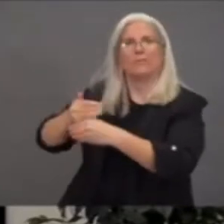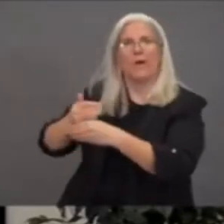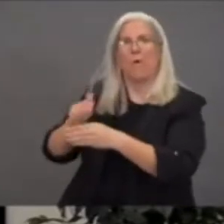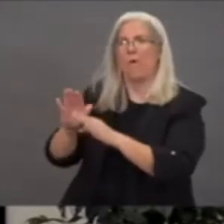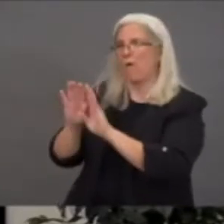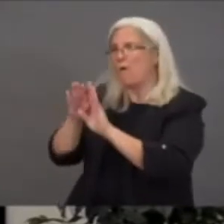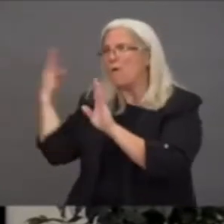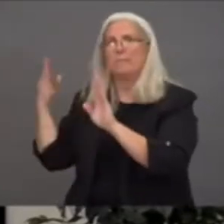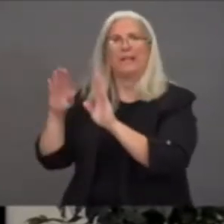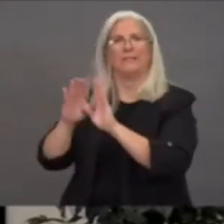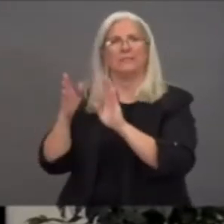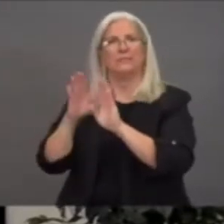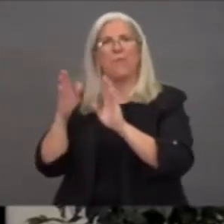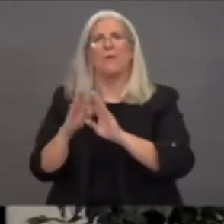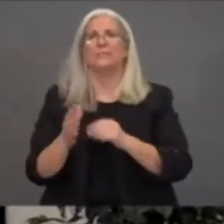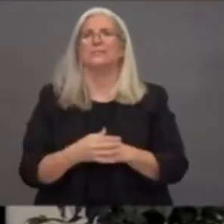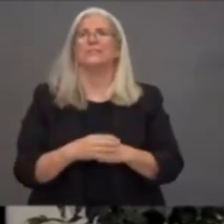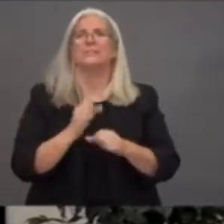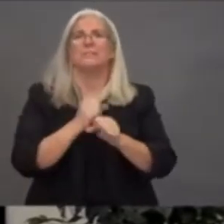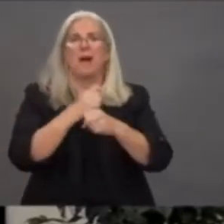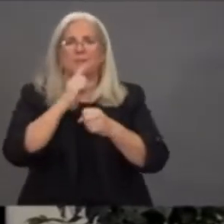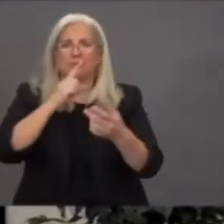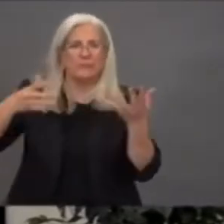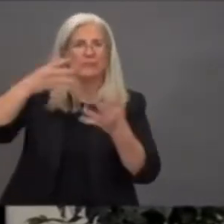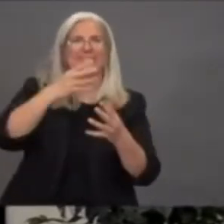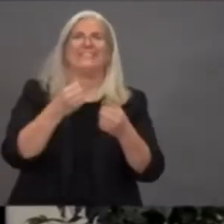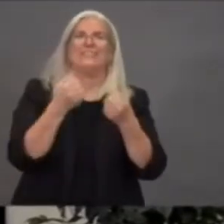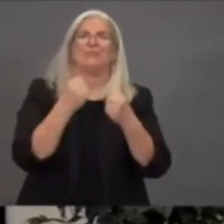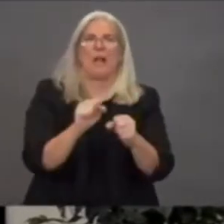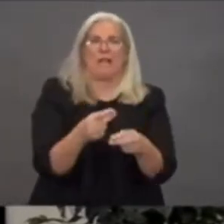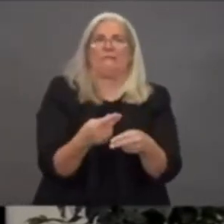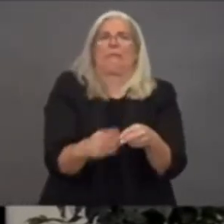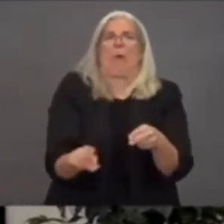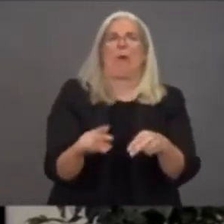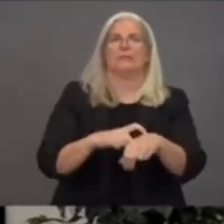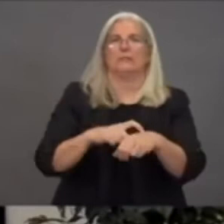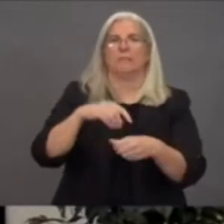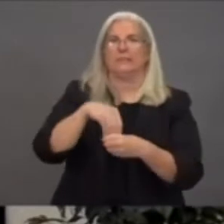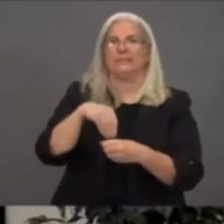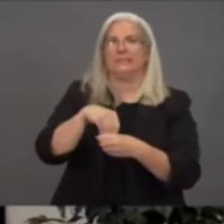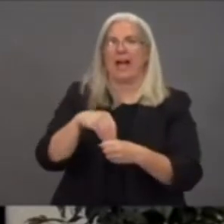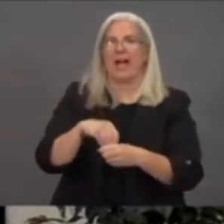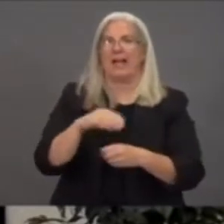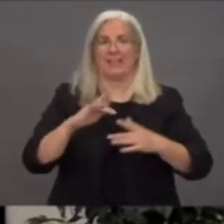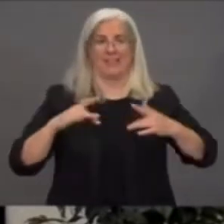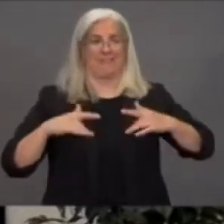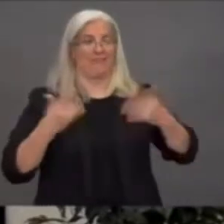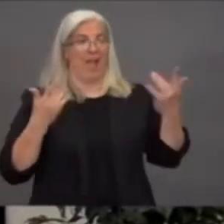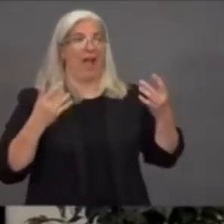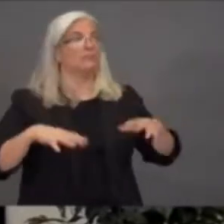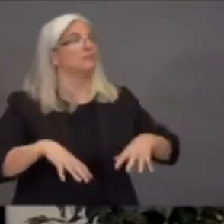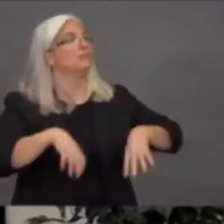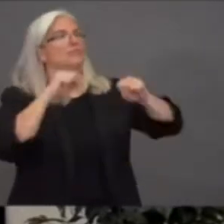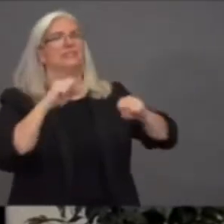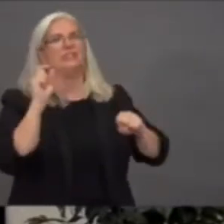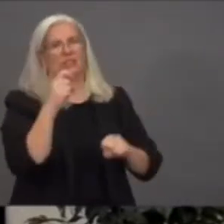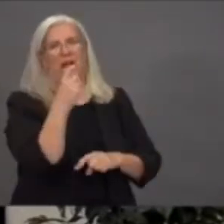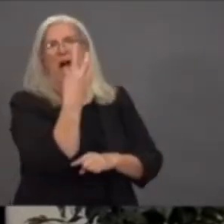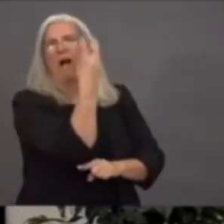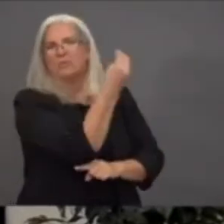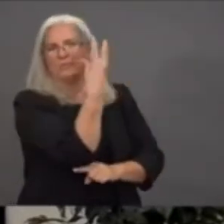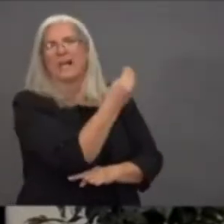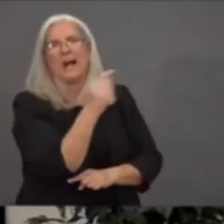shorten the time that you're indoors. And so, have your event outside, but, even if you're outside, wear your mask, keep